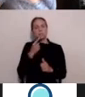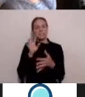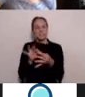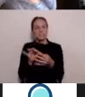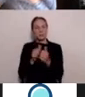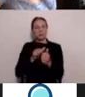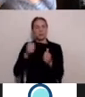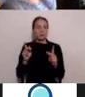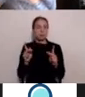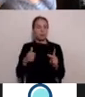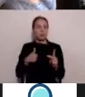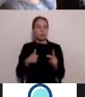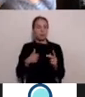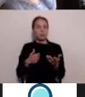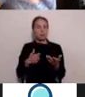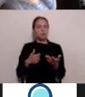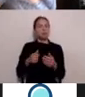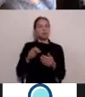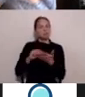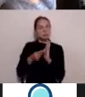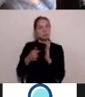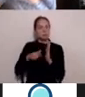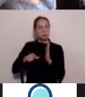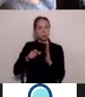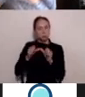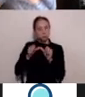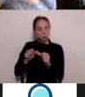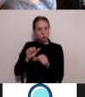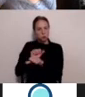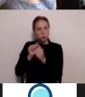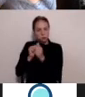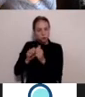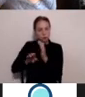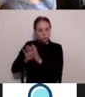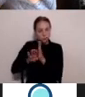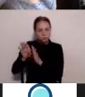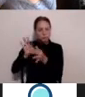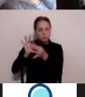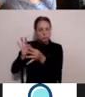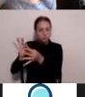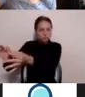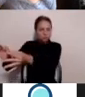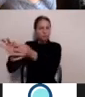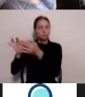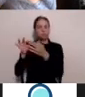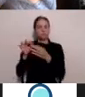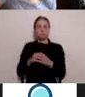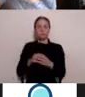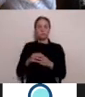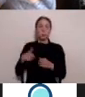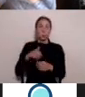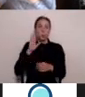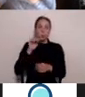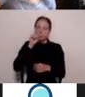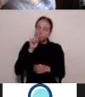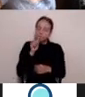if we can continue to work together to continue those connections, number one, we'll all get through this. We will get